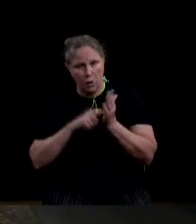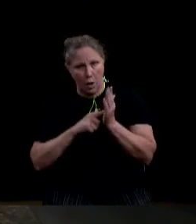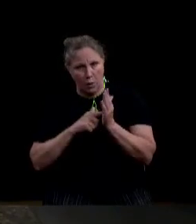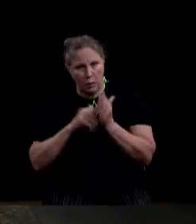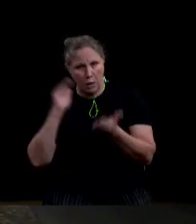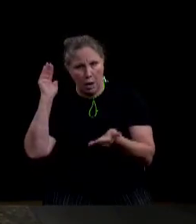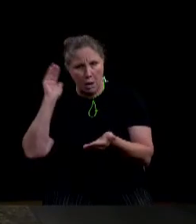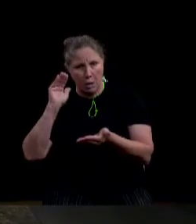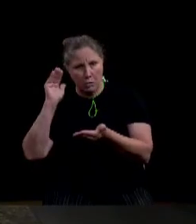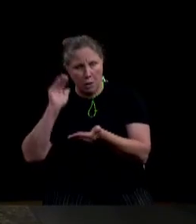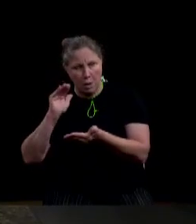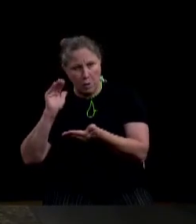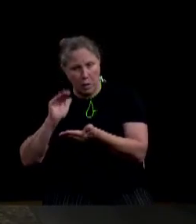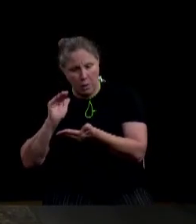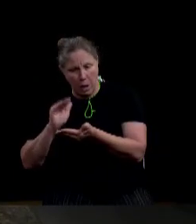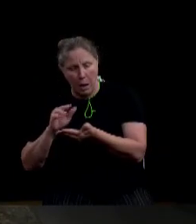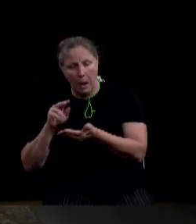until